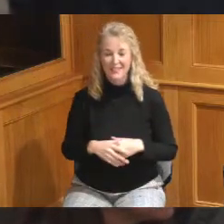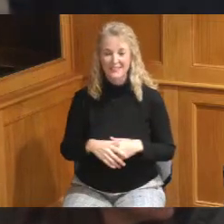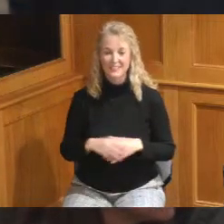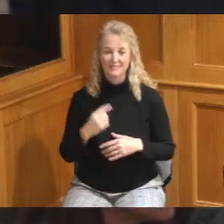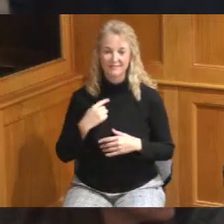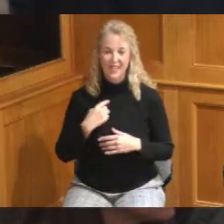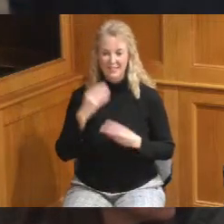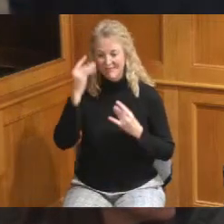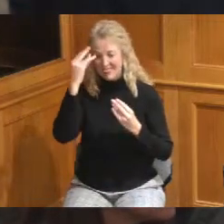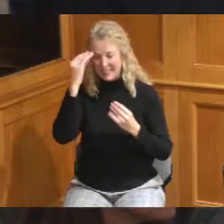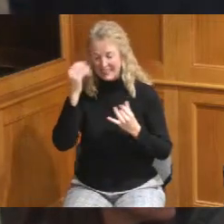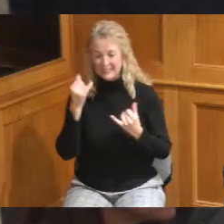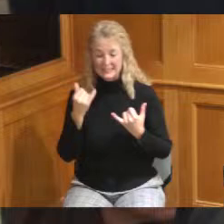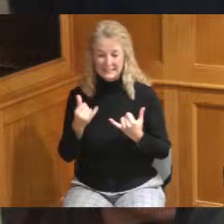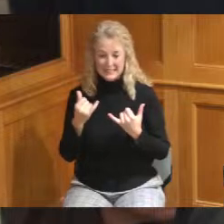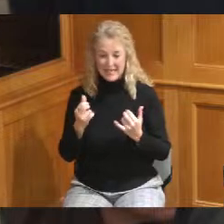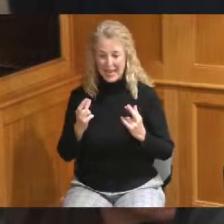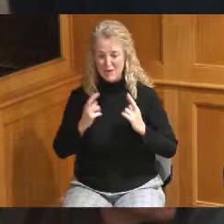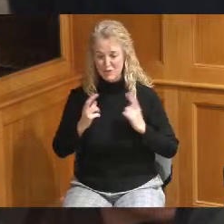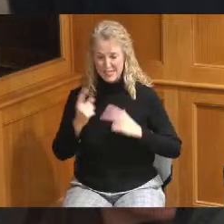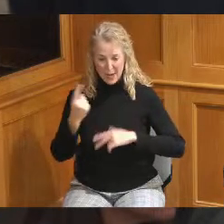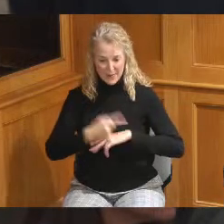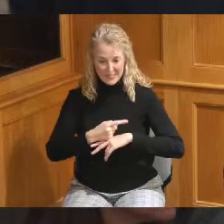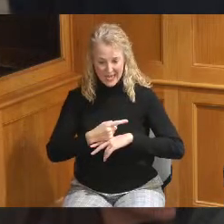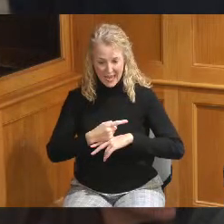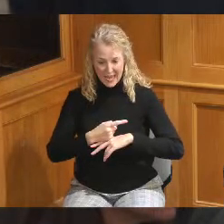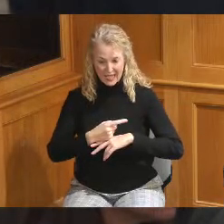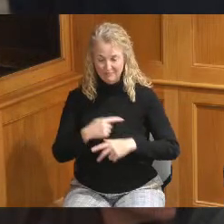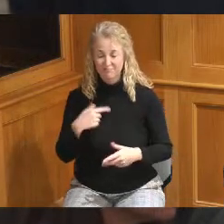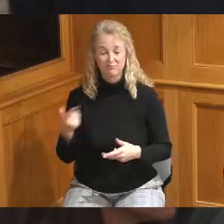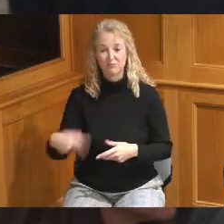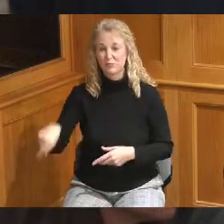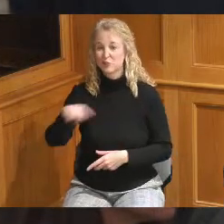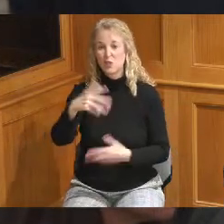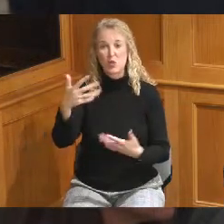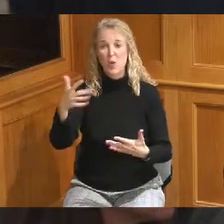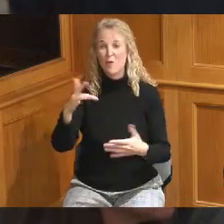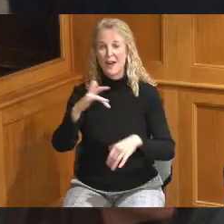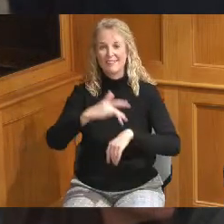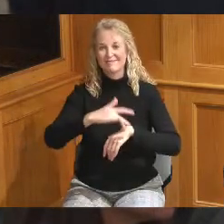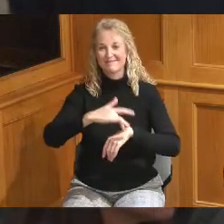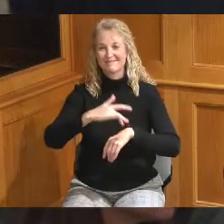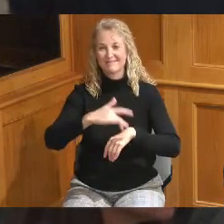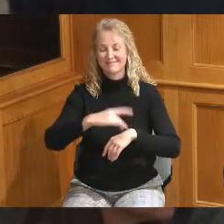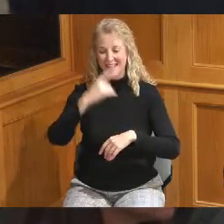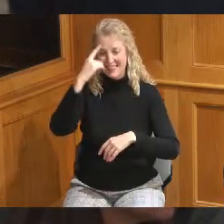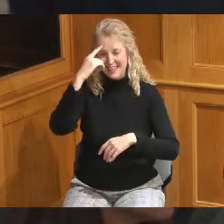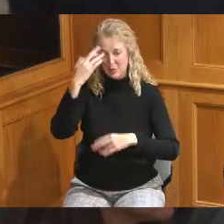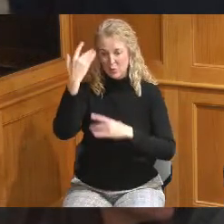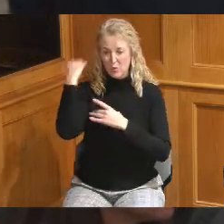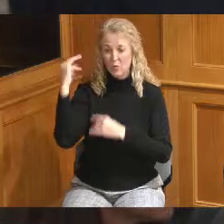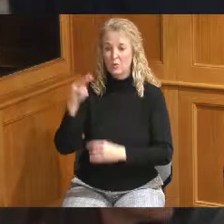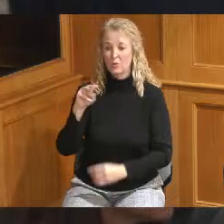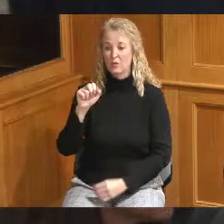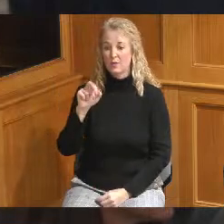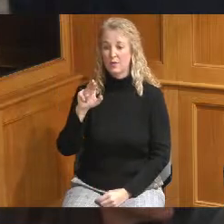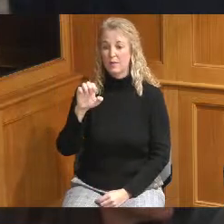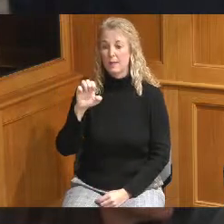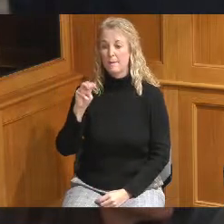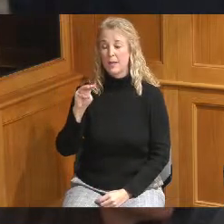was preparing for today, it's been hit on already. Going back to Marymount and Blue Ash,